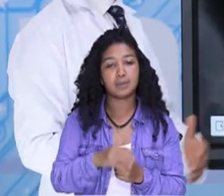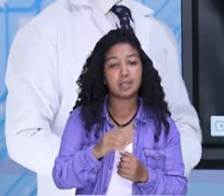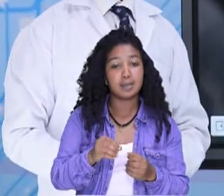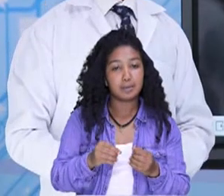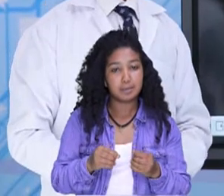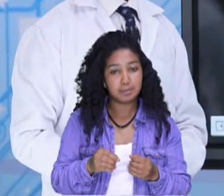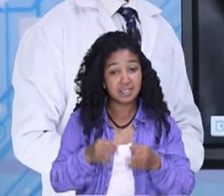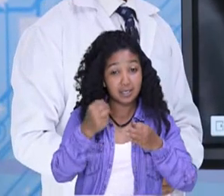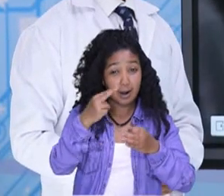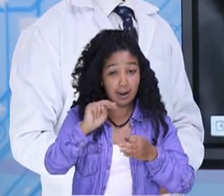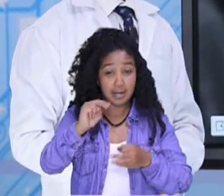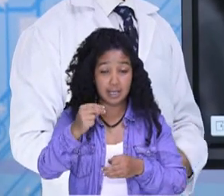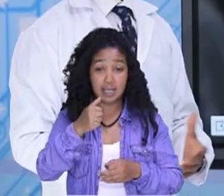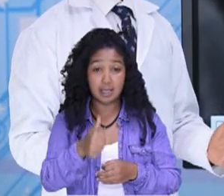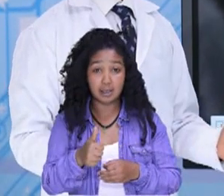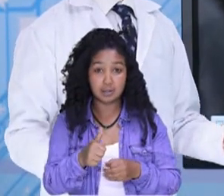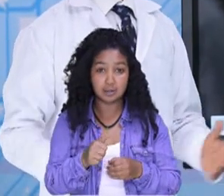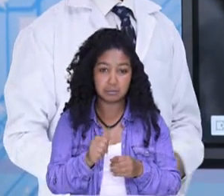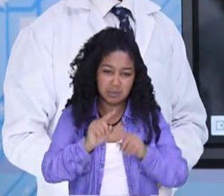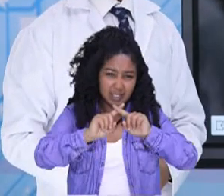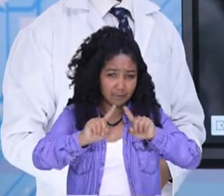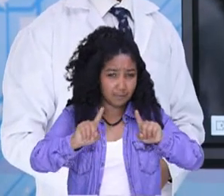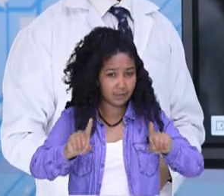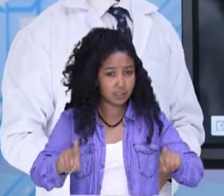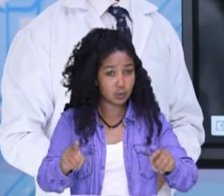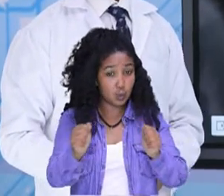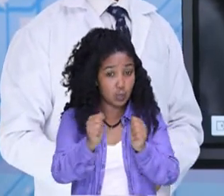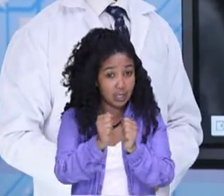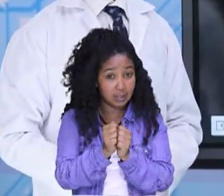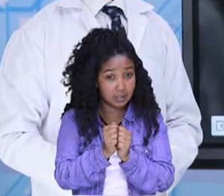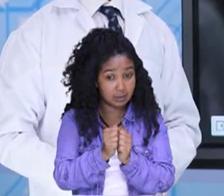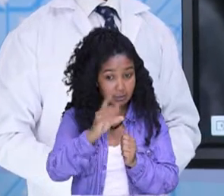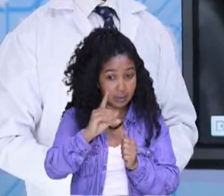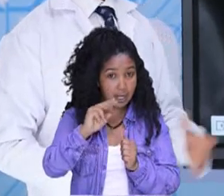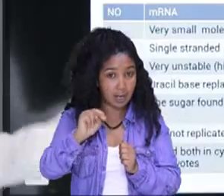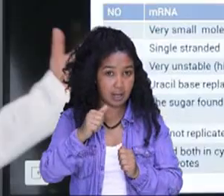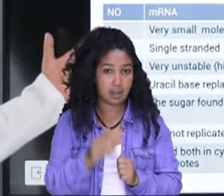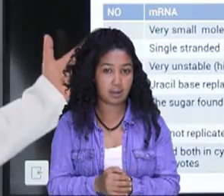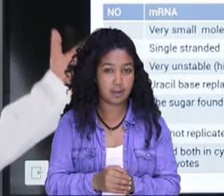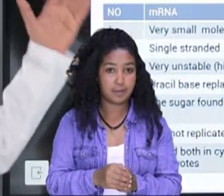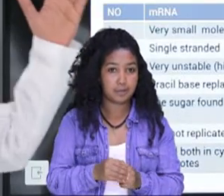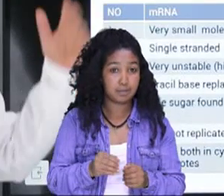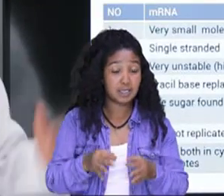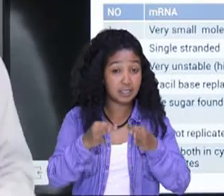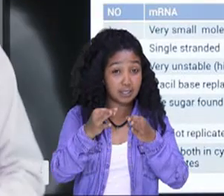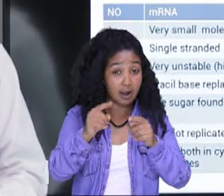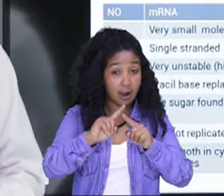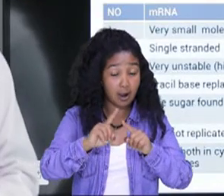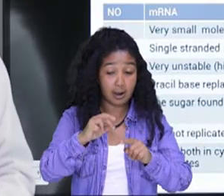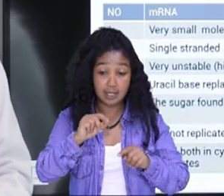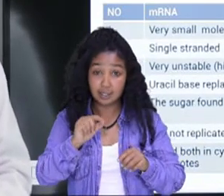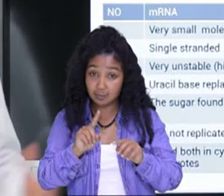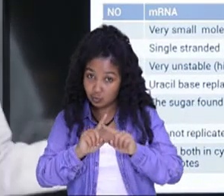And messenger RNA is quite different with DNA. Messenger RNA is very